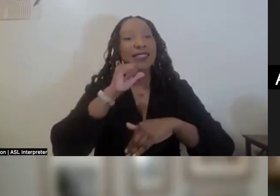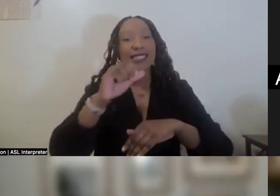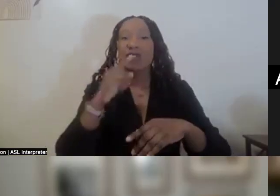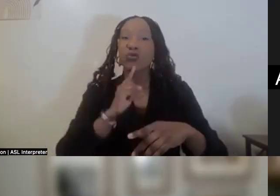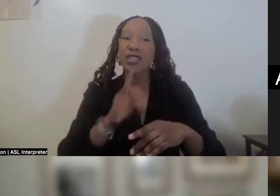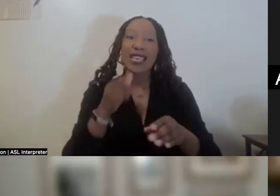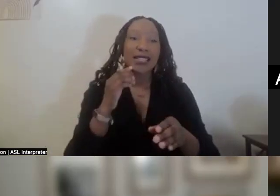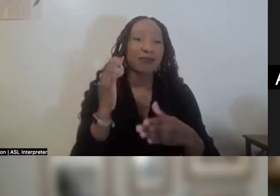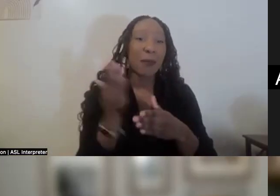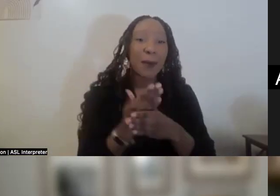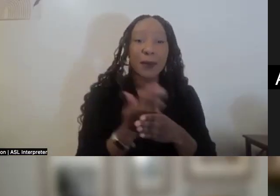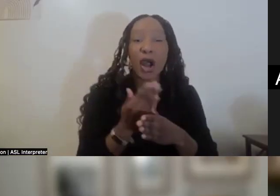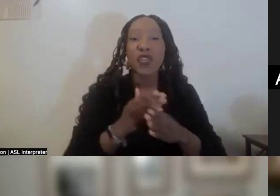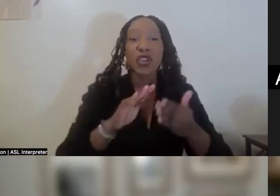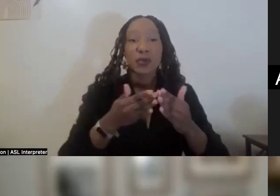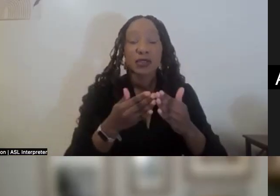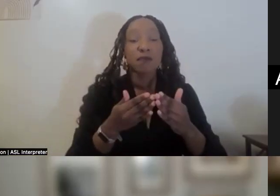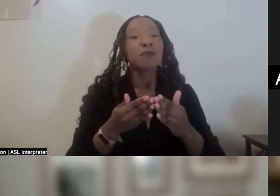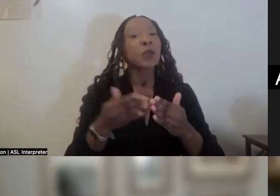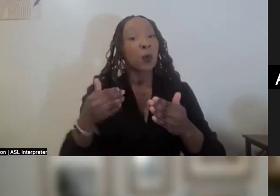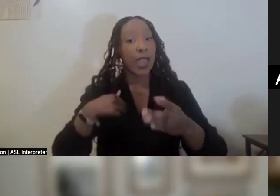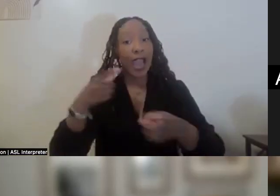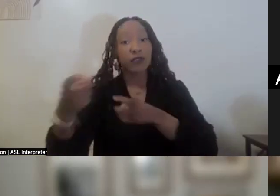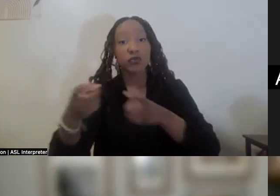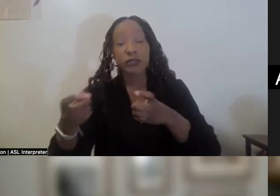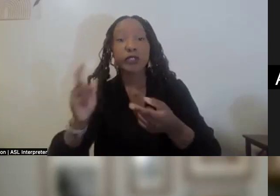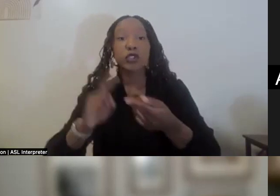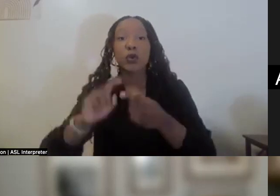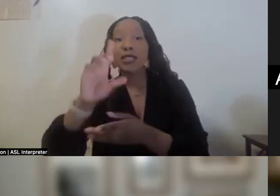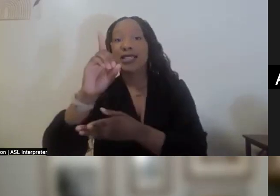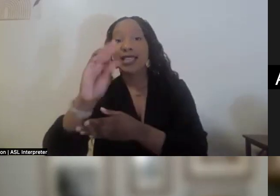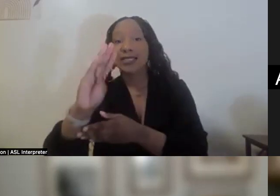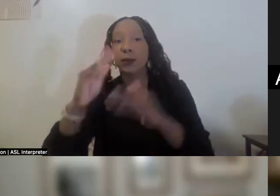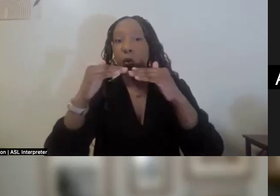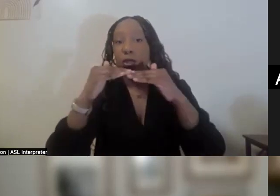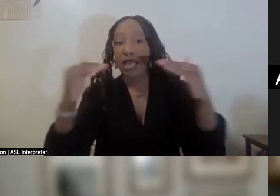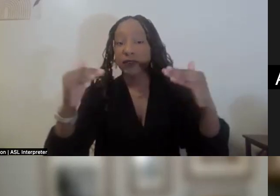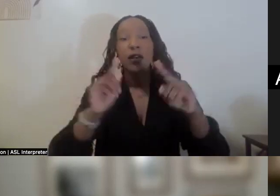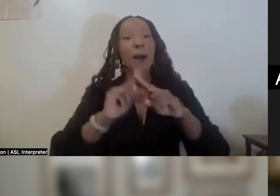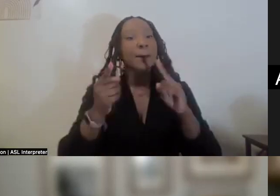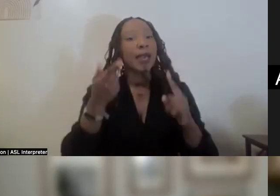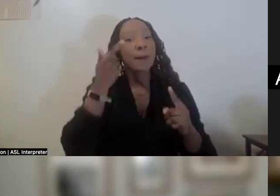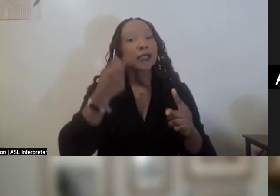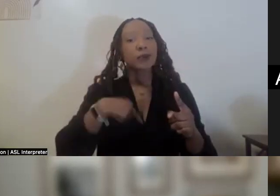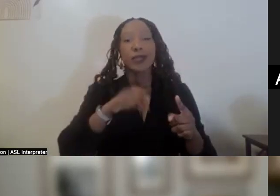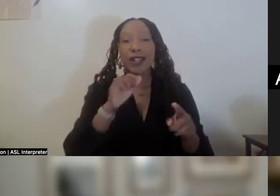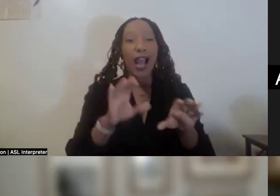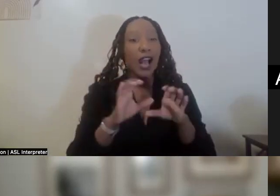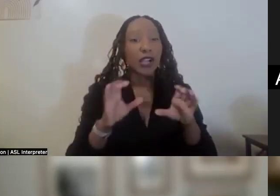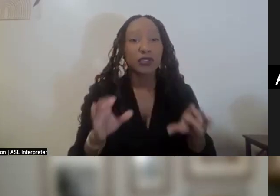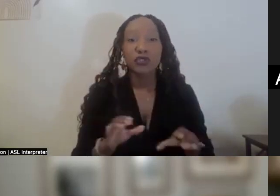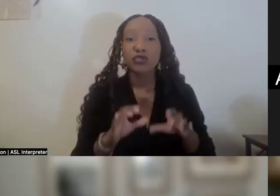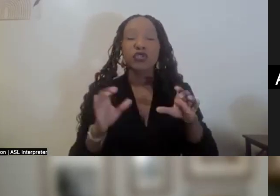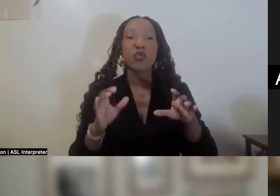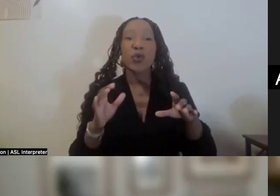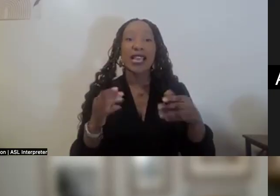There are regulations in reference to what our decibel level would be, but ultimately, since we're not doing a raise of any of the